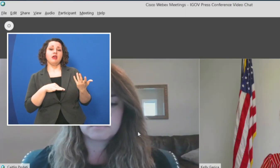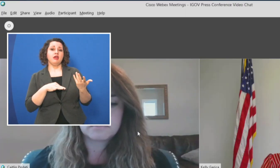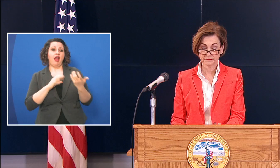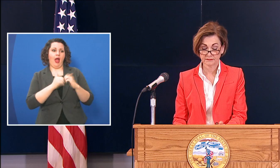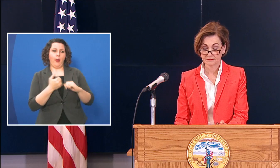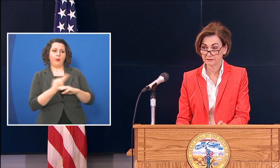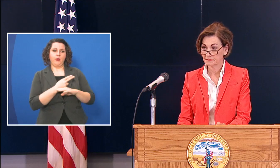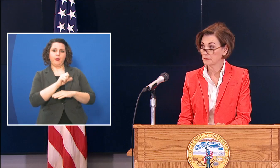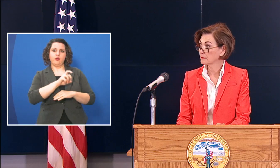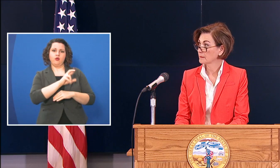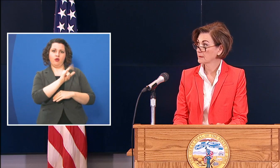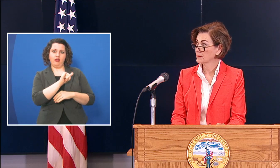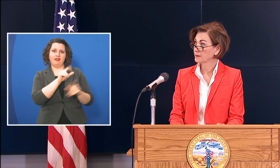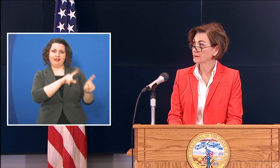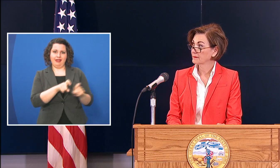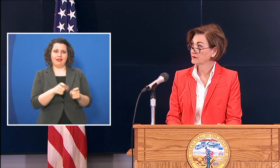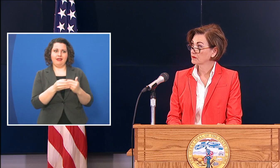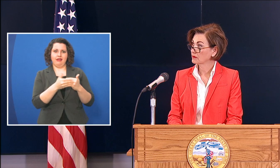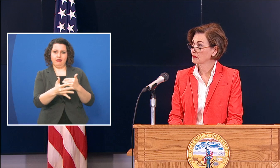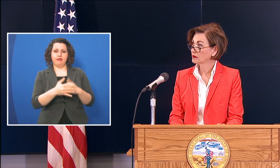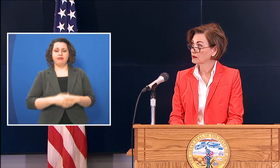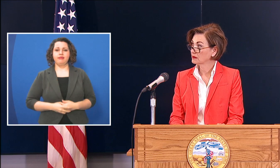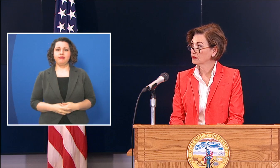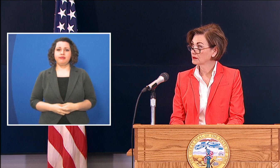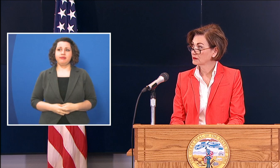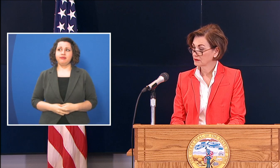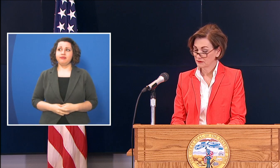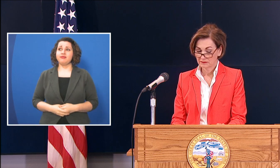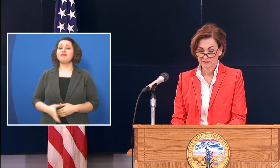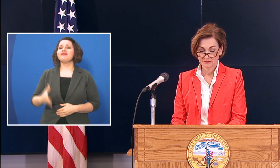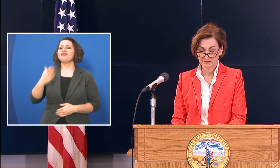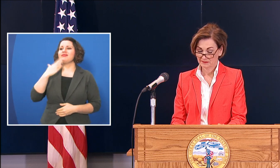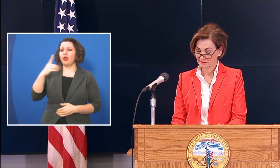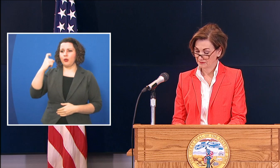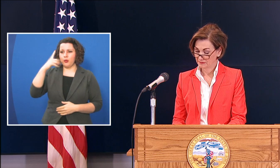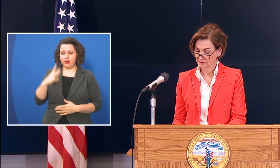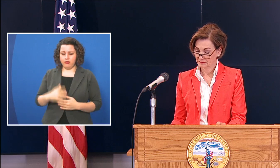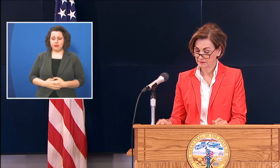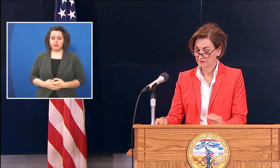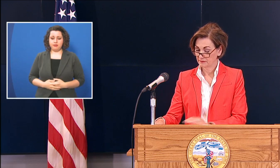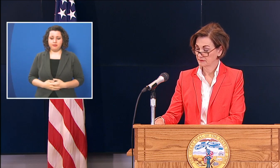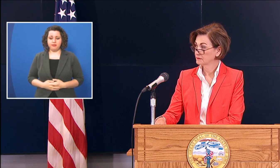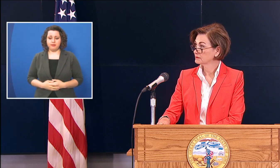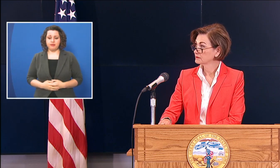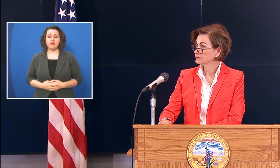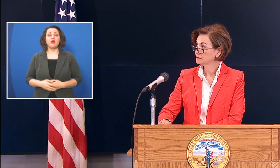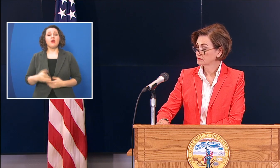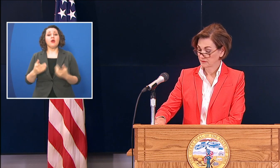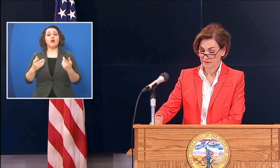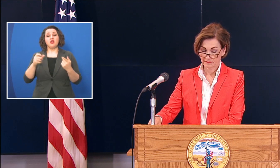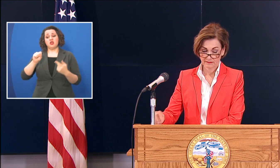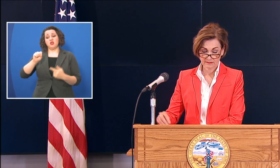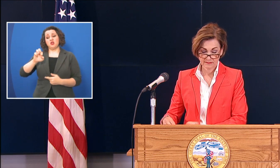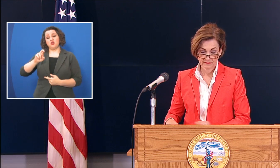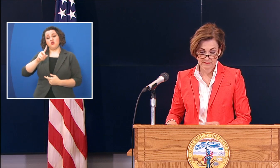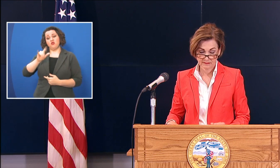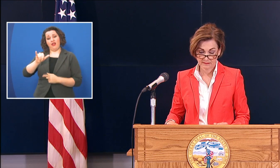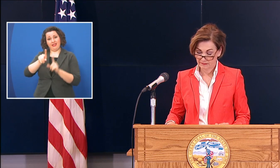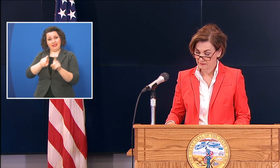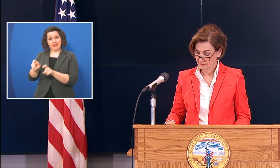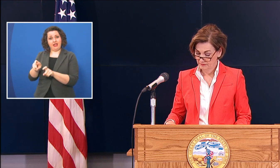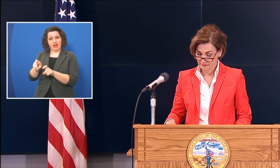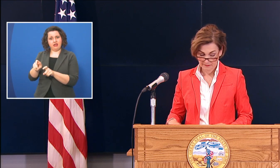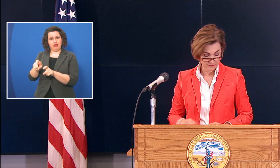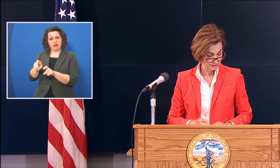even more. Thank you, Governor Reynolds. So when we talk about serology testing,